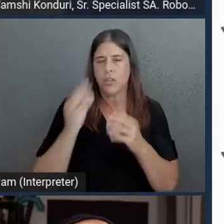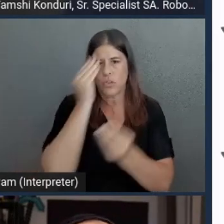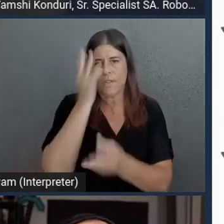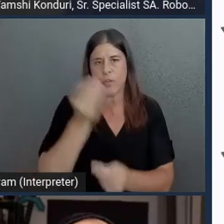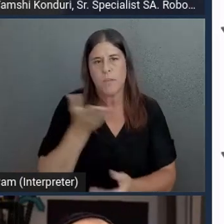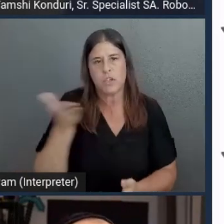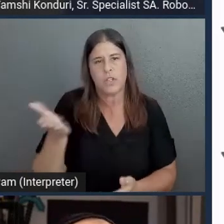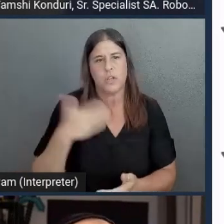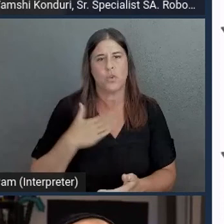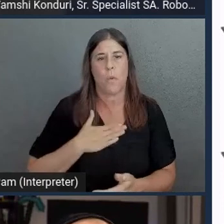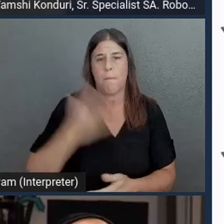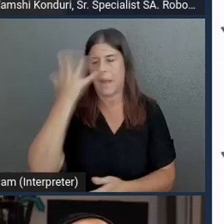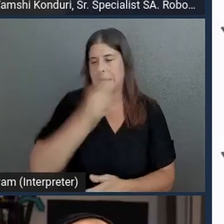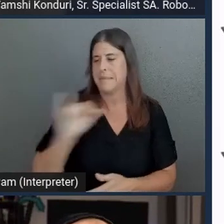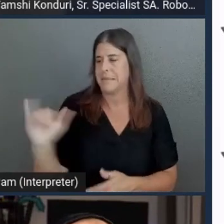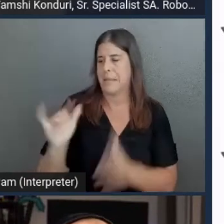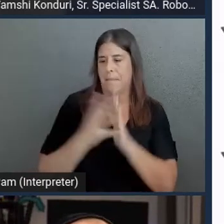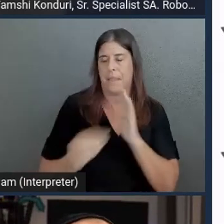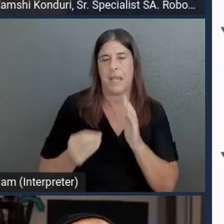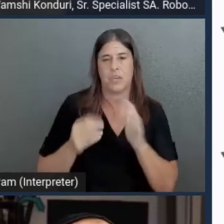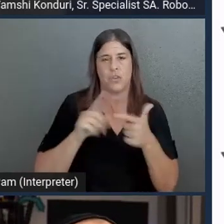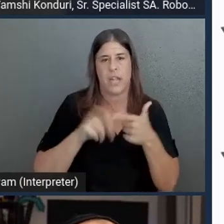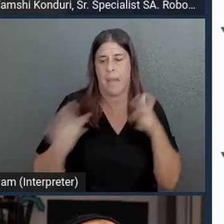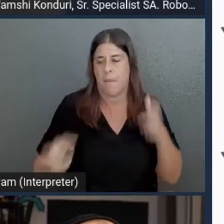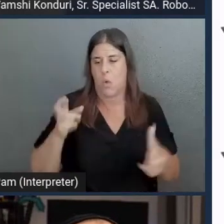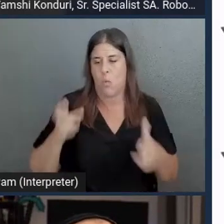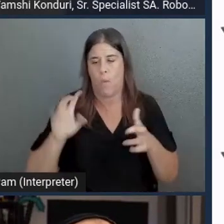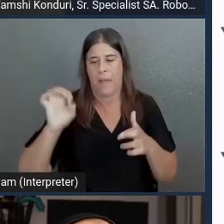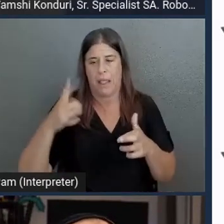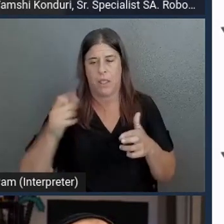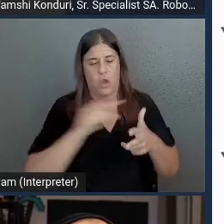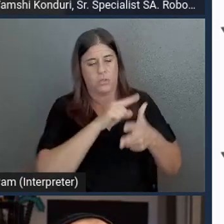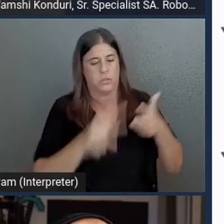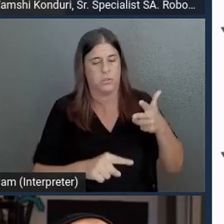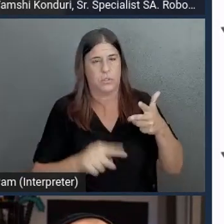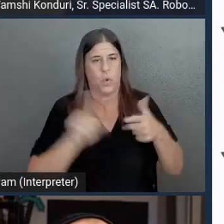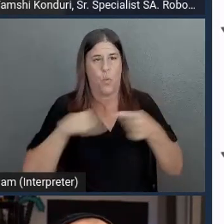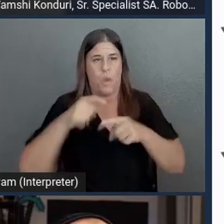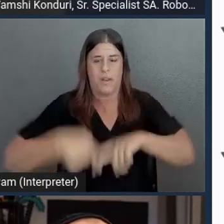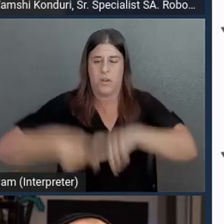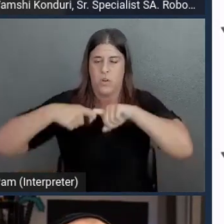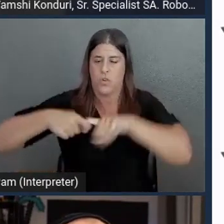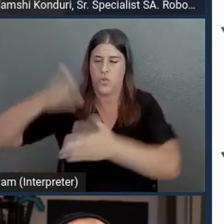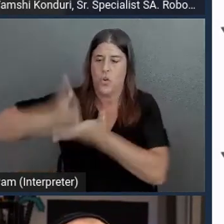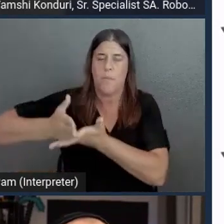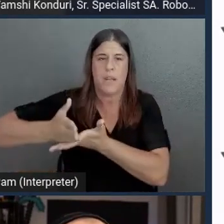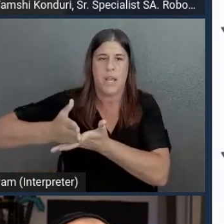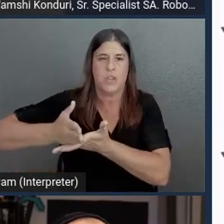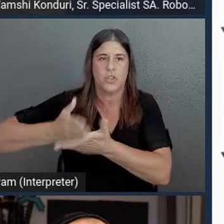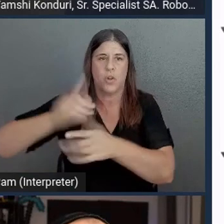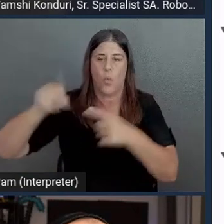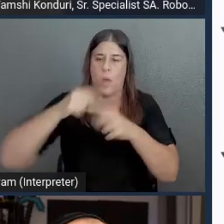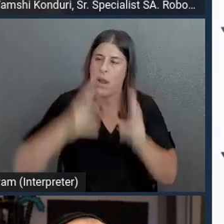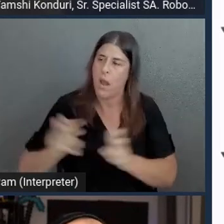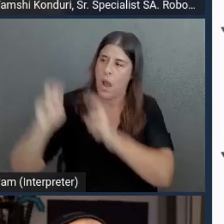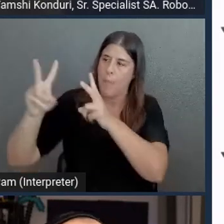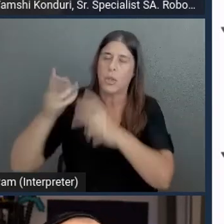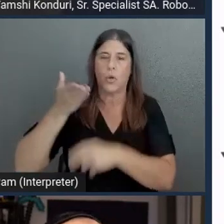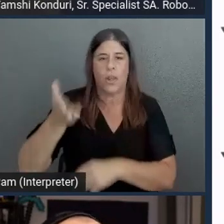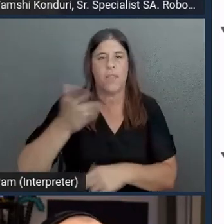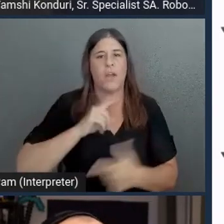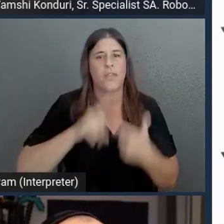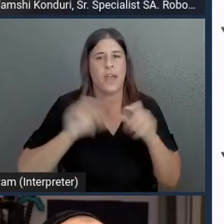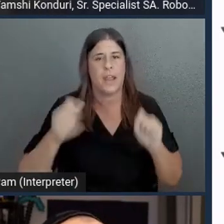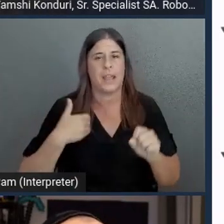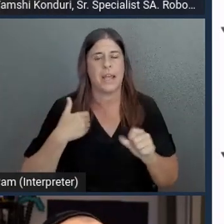my simulation logs and my robot logs, all three of them upon termination have now been uploaded onto S3, where I can have